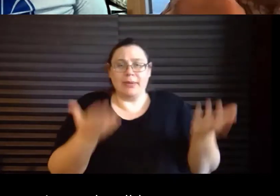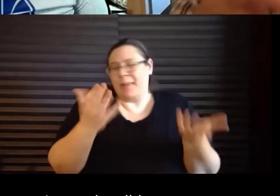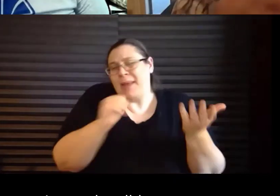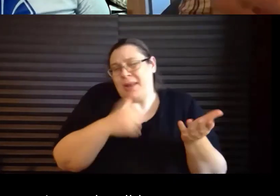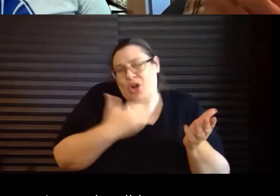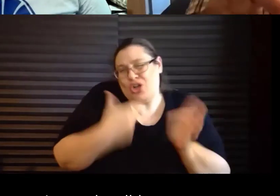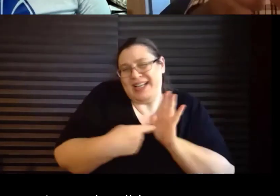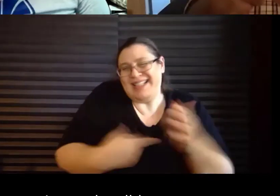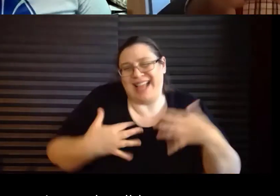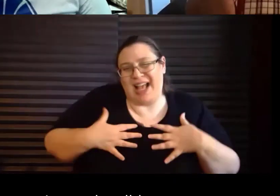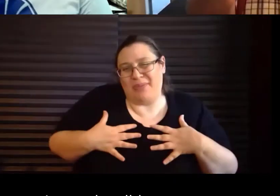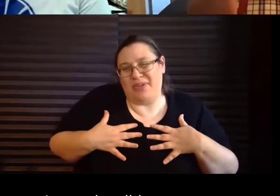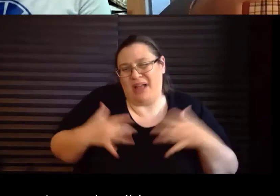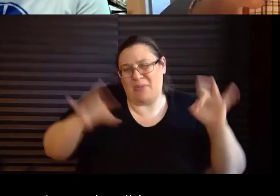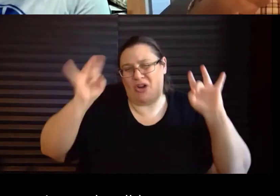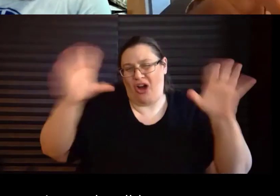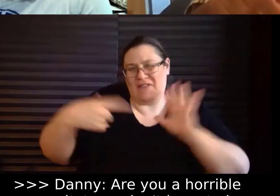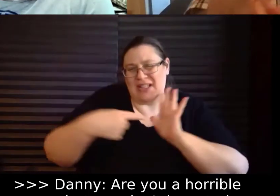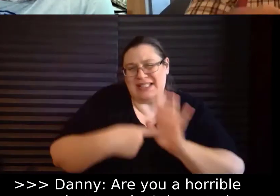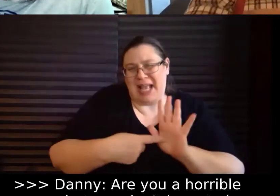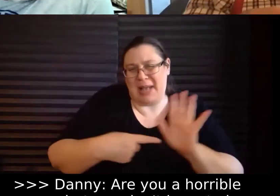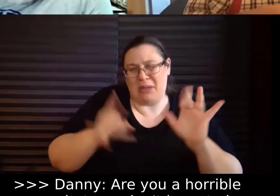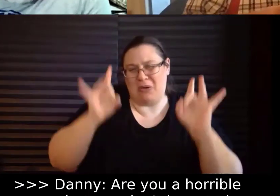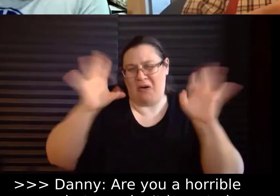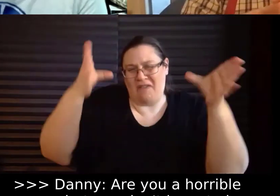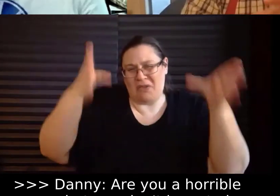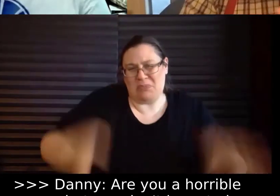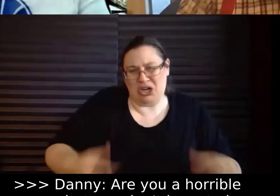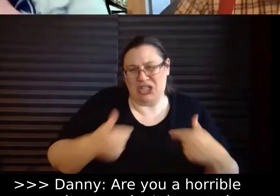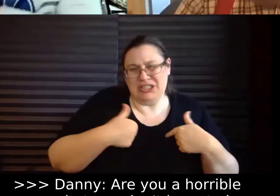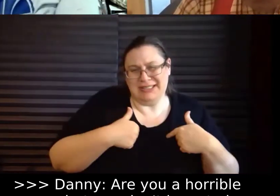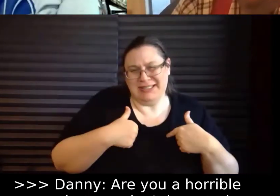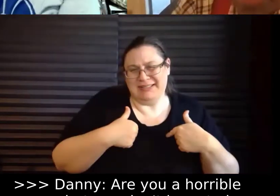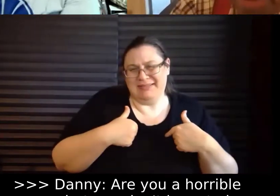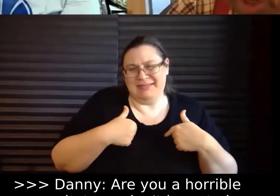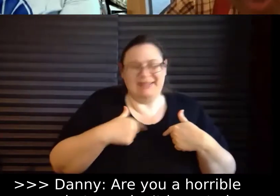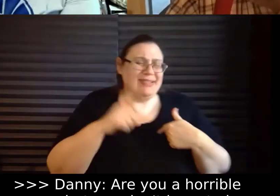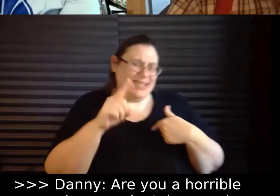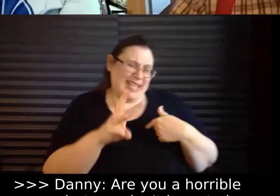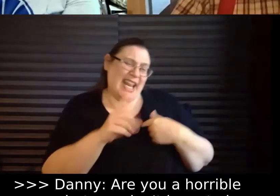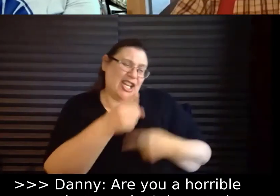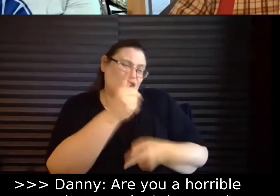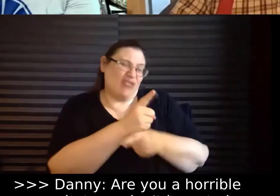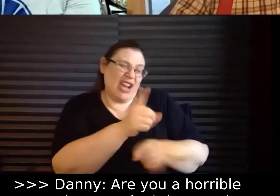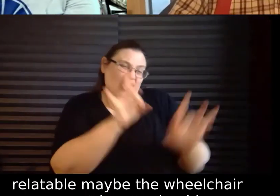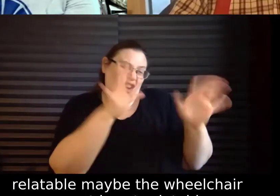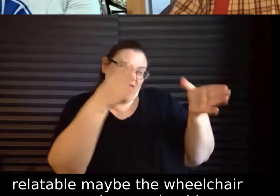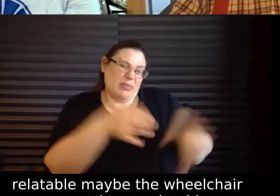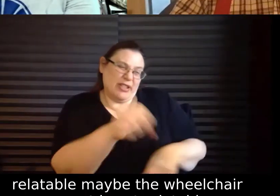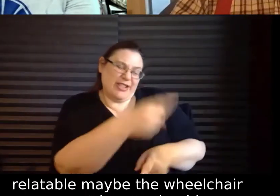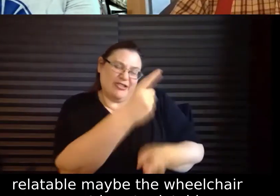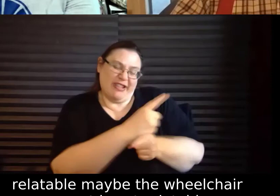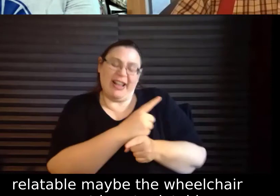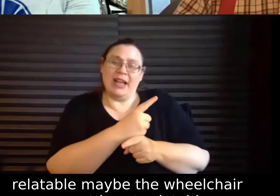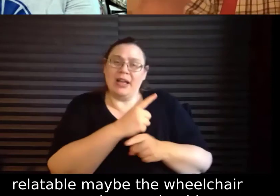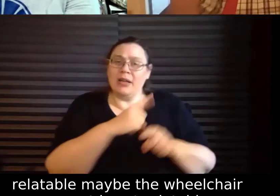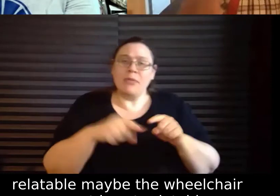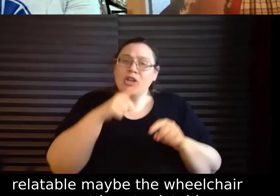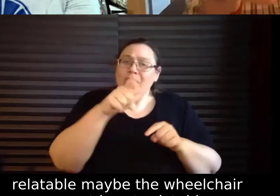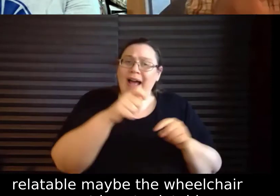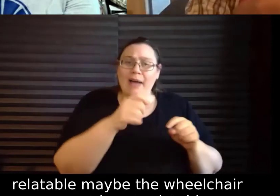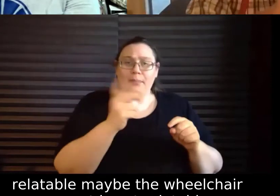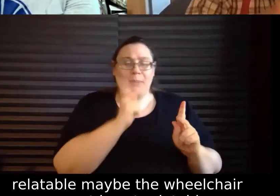I'm horrible. I'm a horrible person, but you are a horrible person. But you don't have to be relatable because maybe